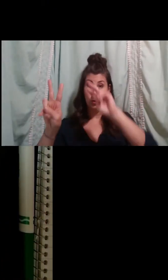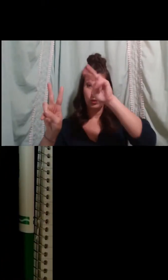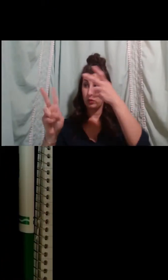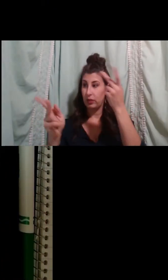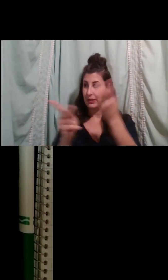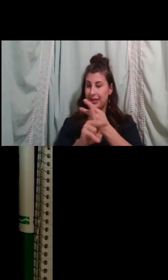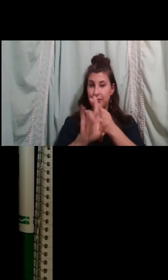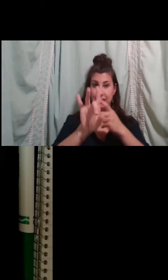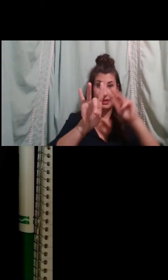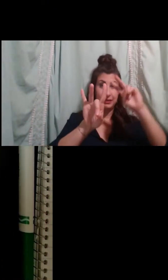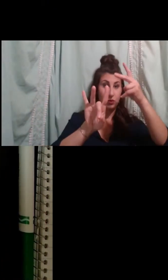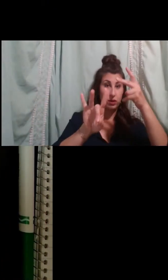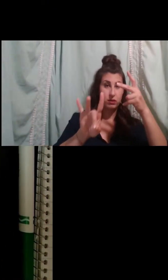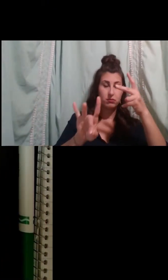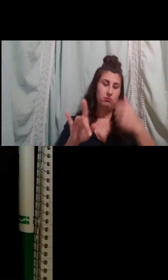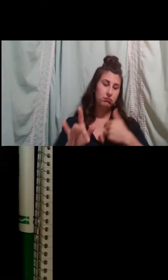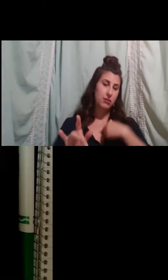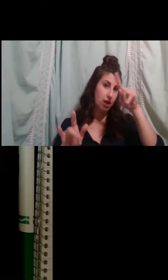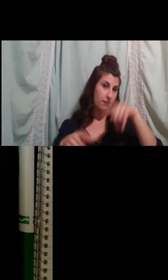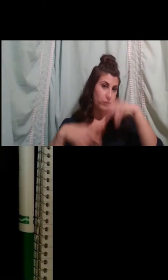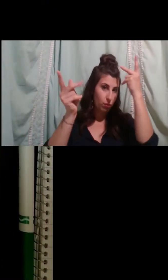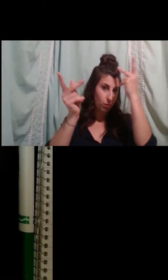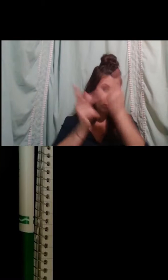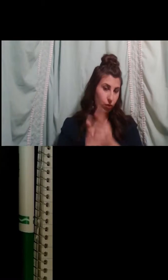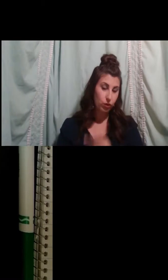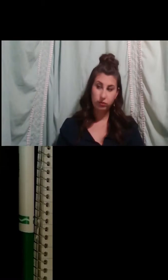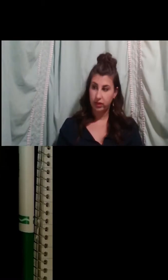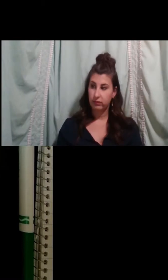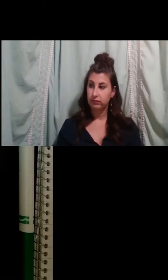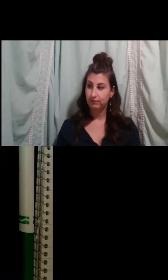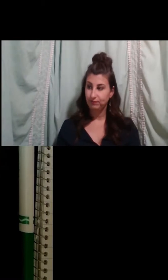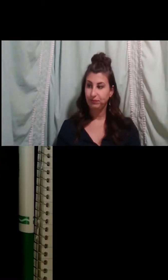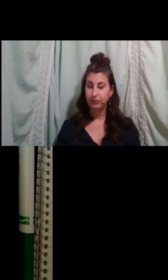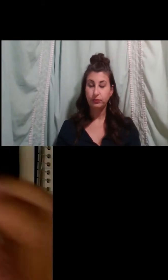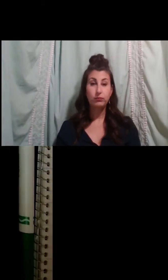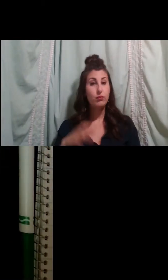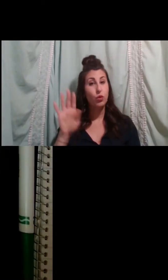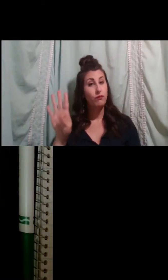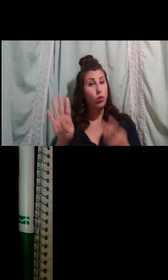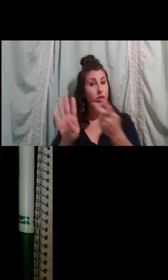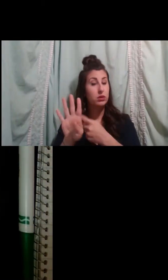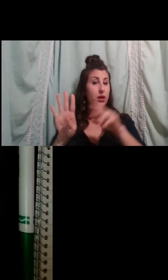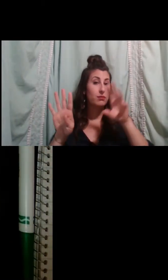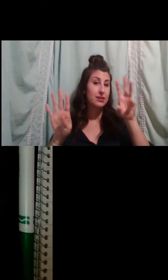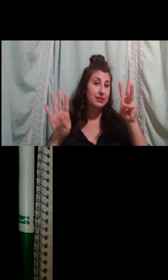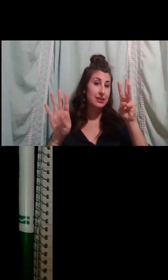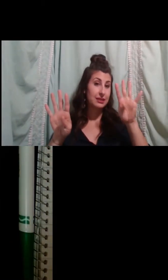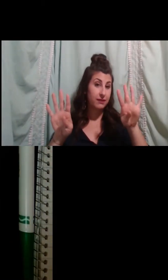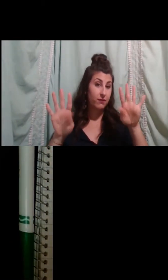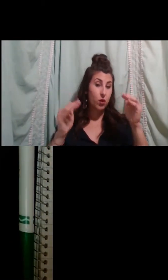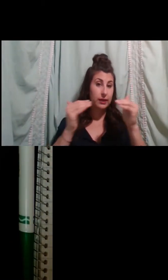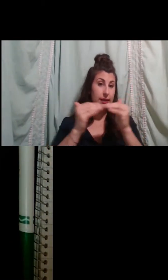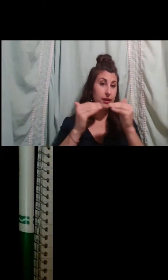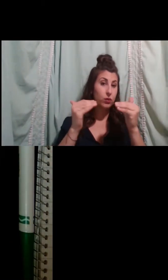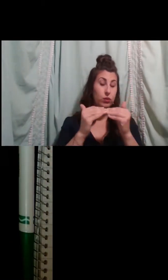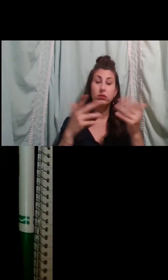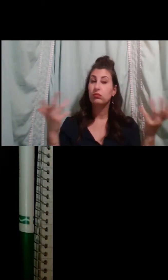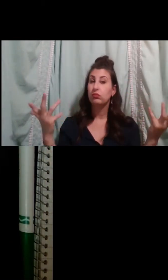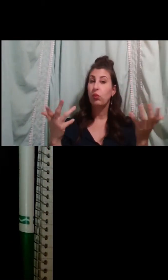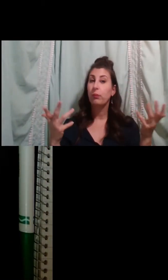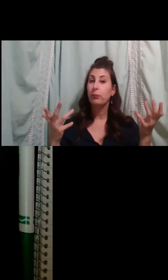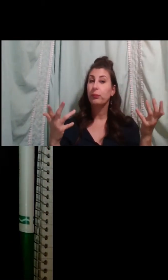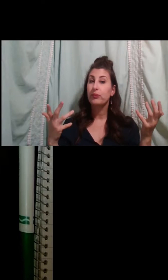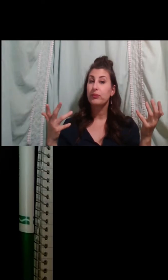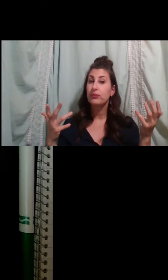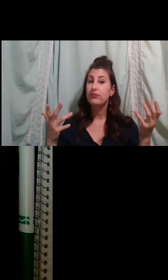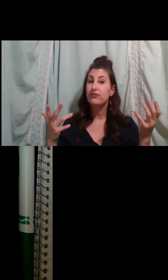my simplification, but I'm going to have to multiply it out. Okay, so 64 times